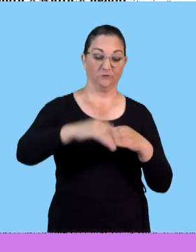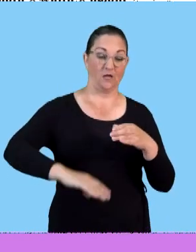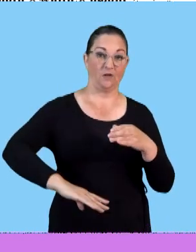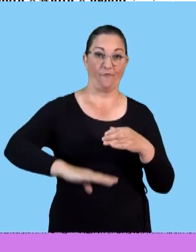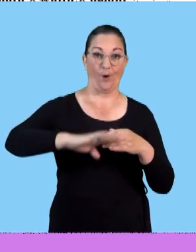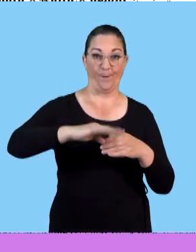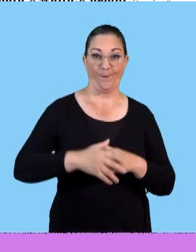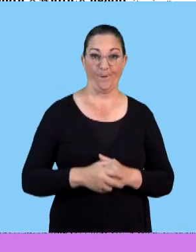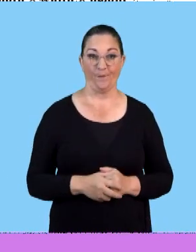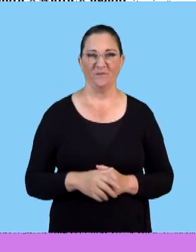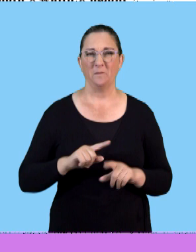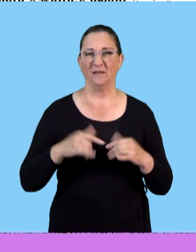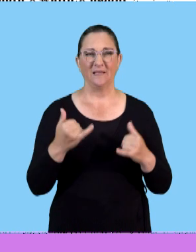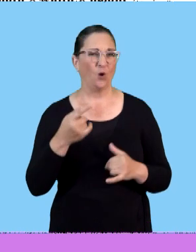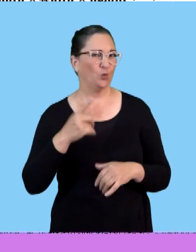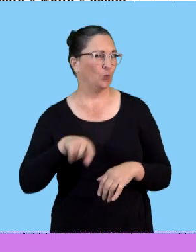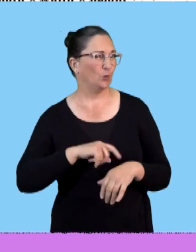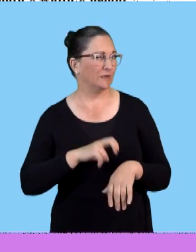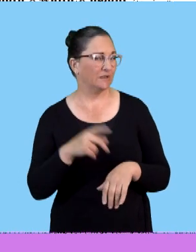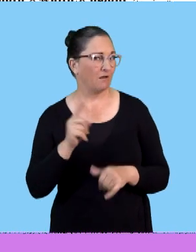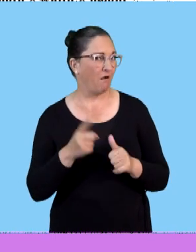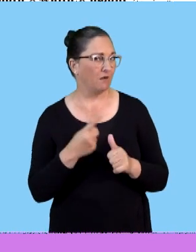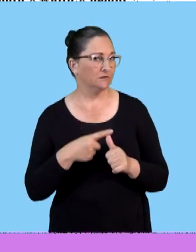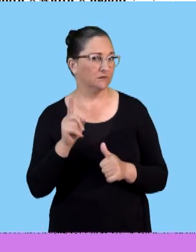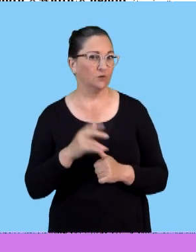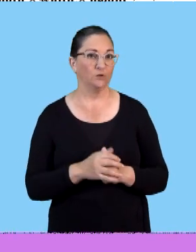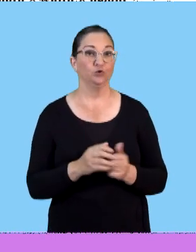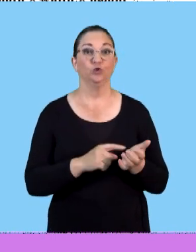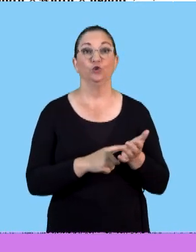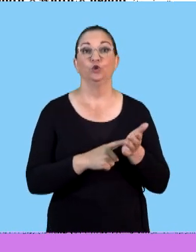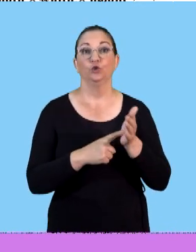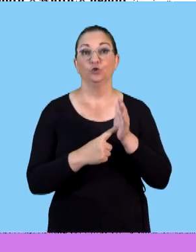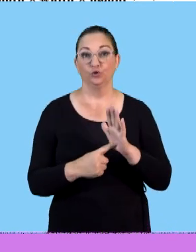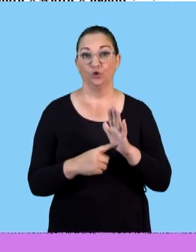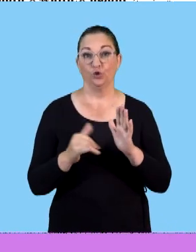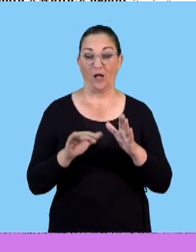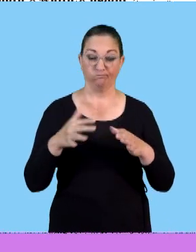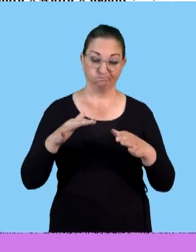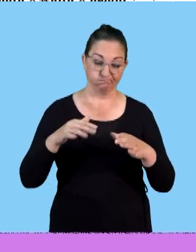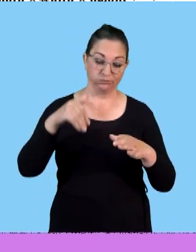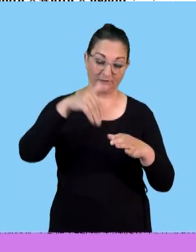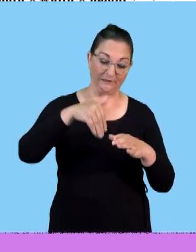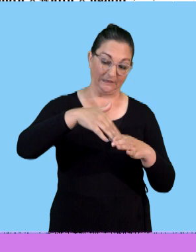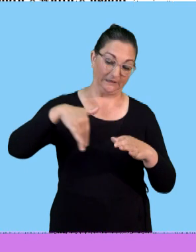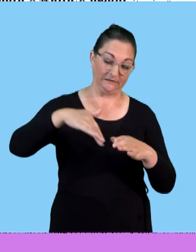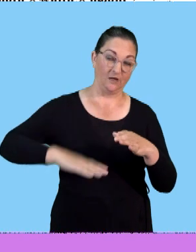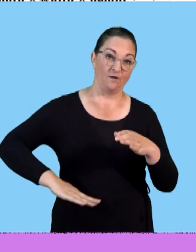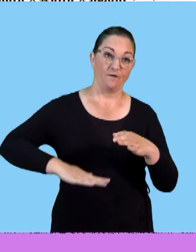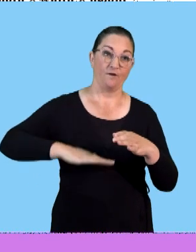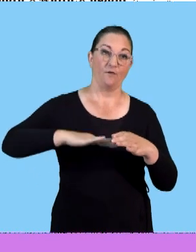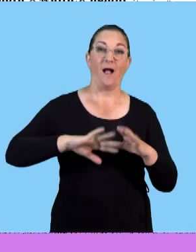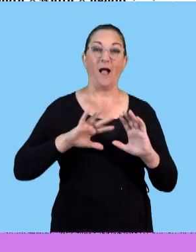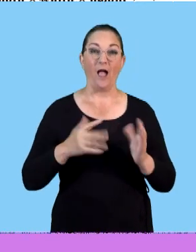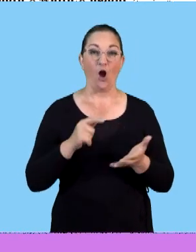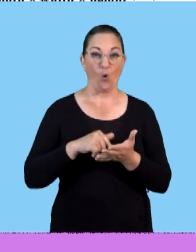volume. What is the question that we need to answer? It says, show how the approximated inside volume,